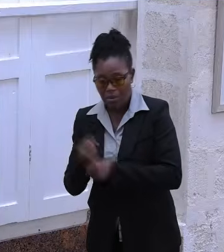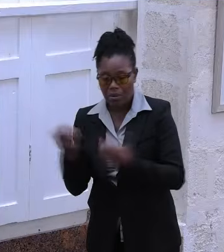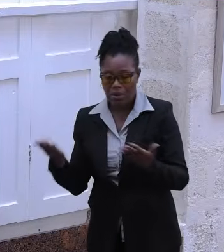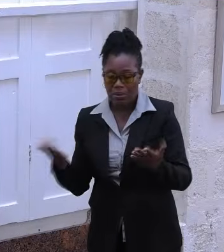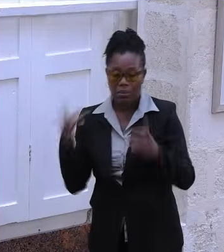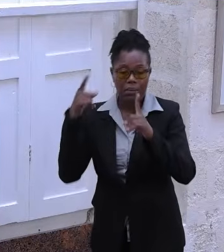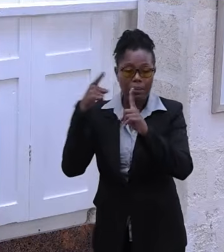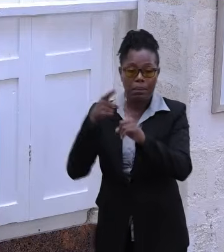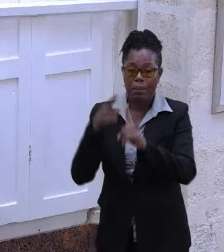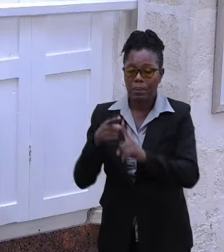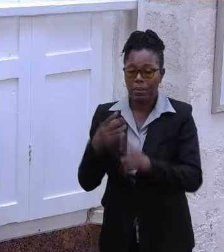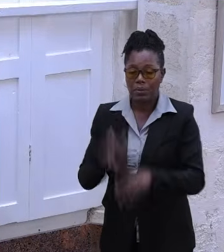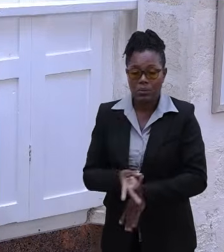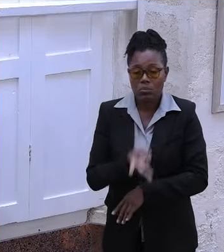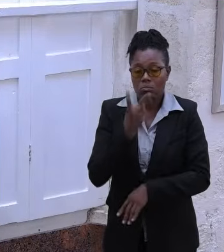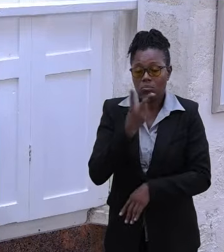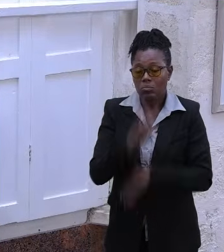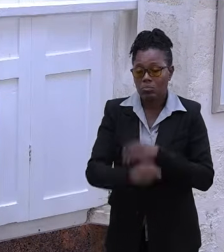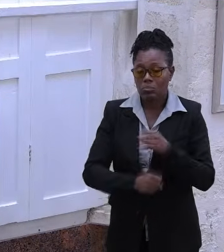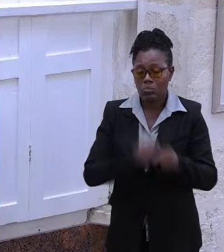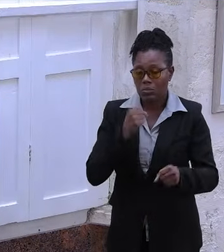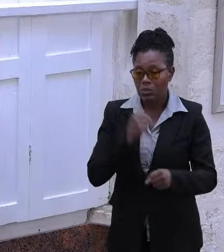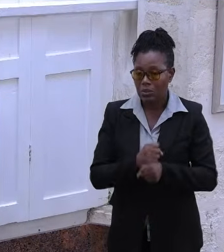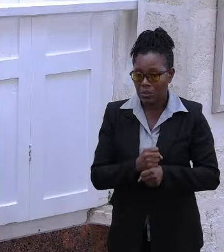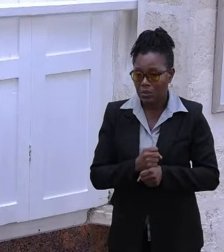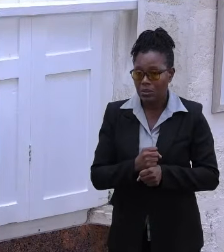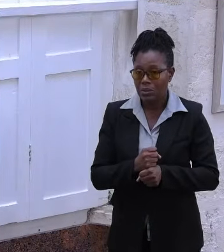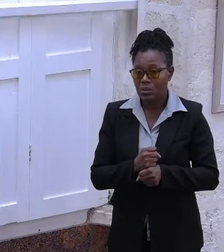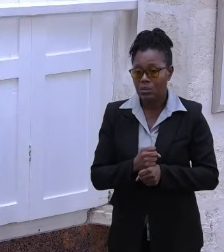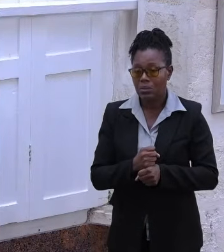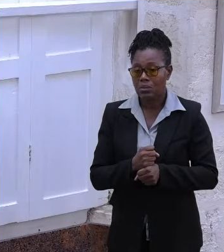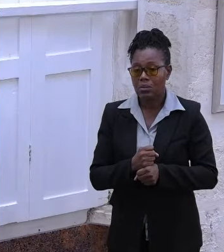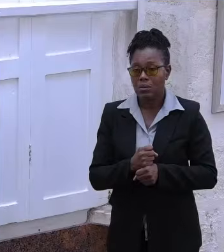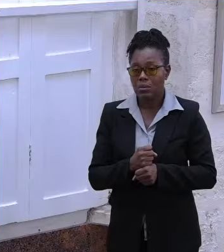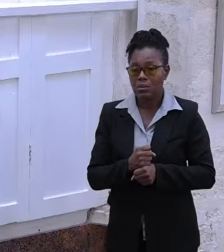Chair, that 2 years we'll be